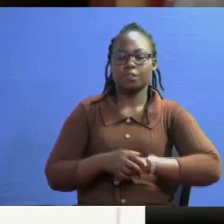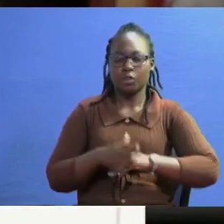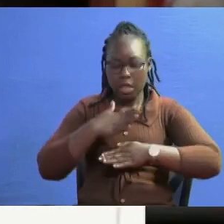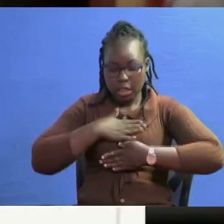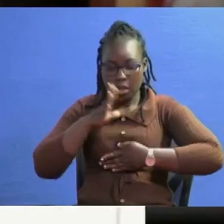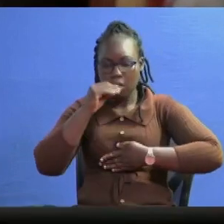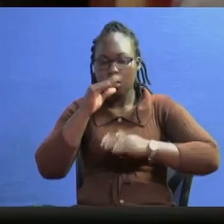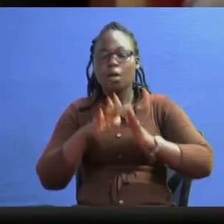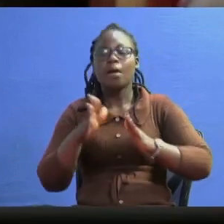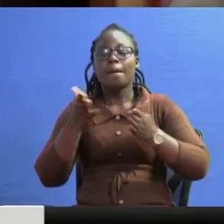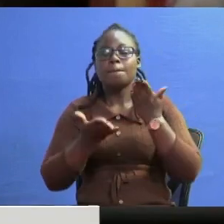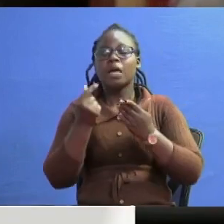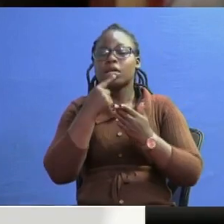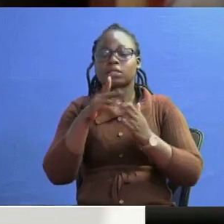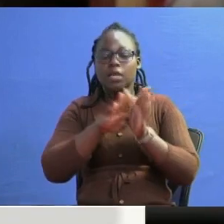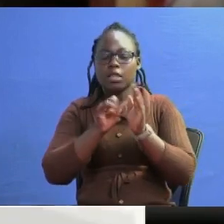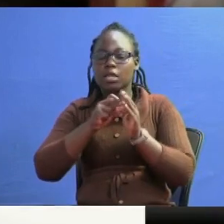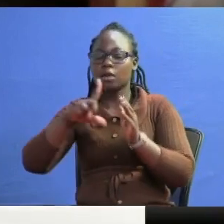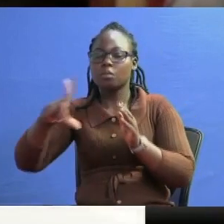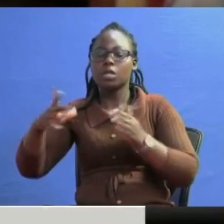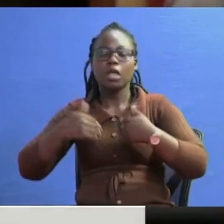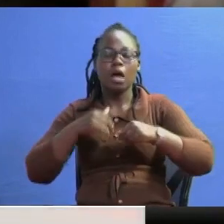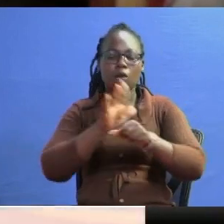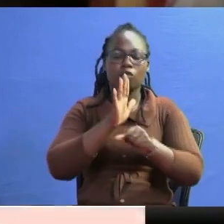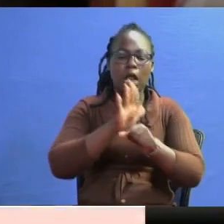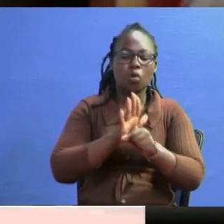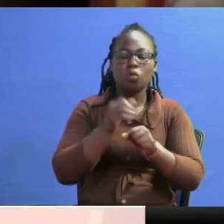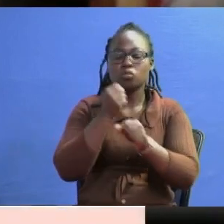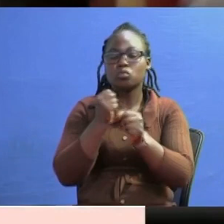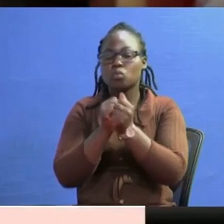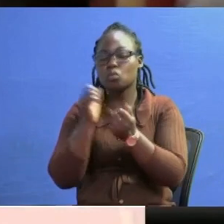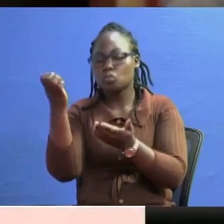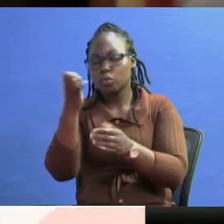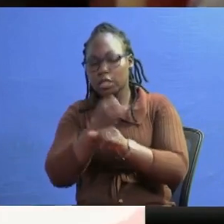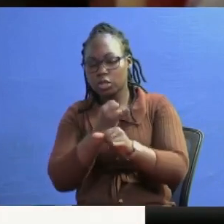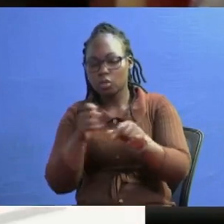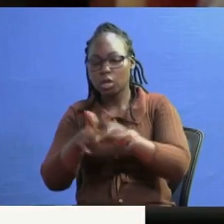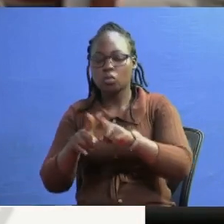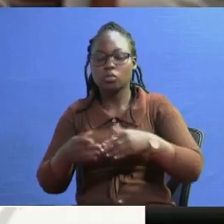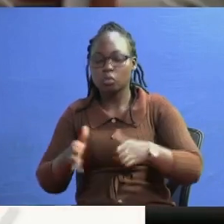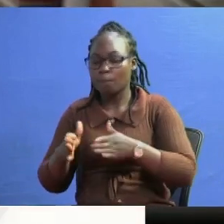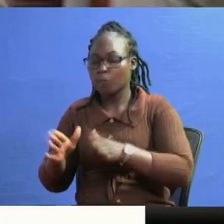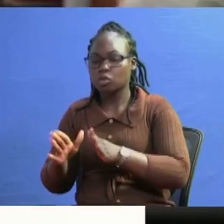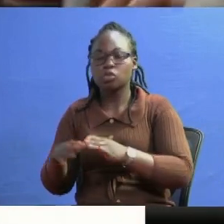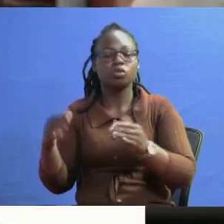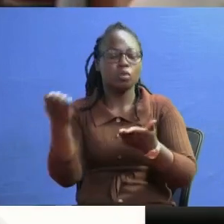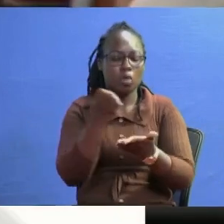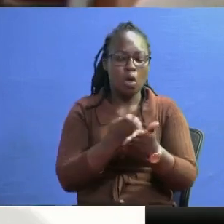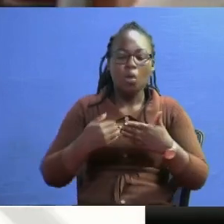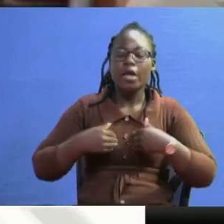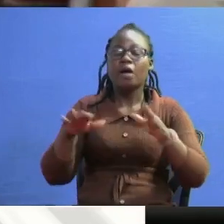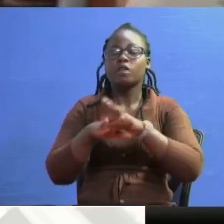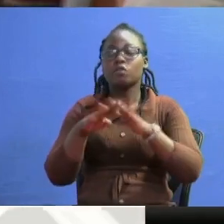Speaker, may I emphasize this bill has a lot to do with jobs and creation of employment. And they have every reason to